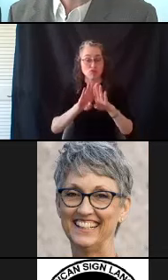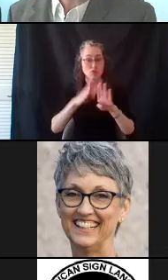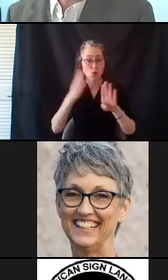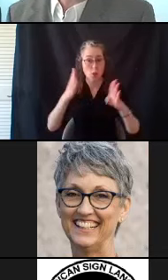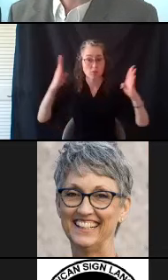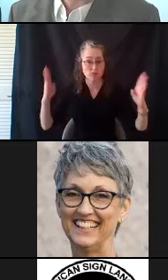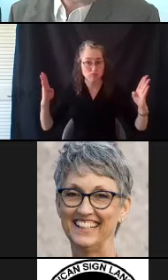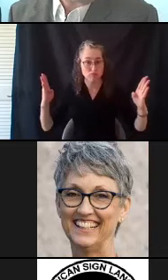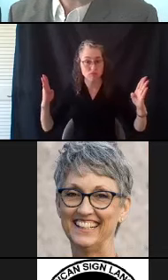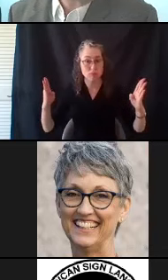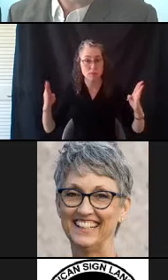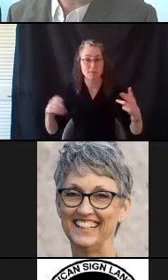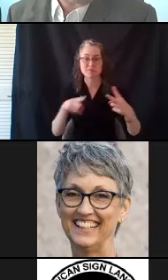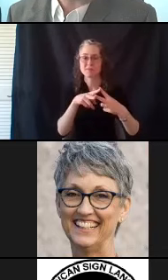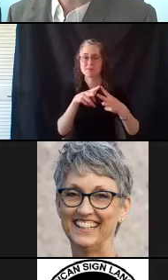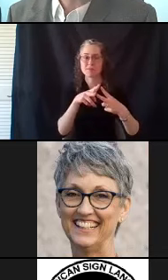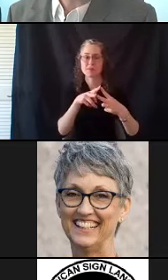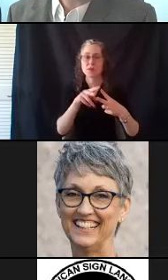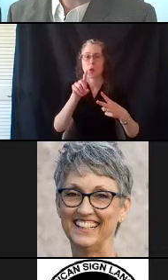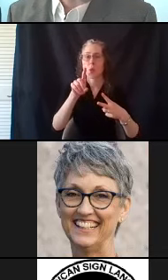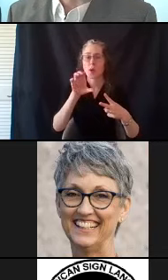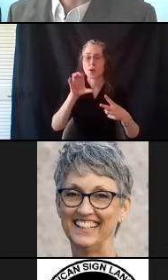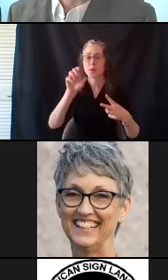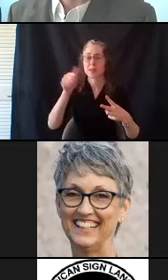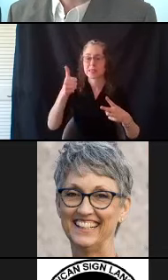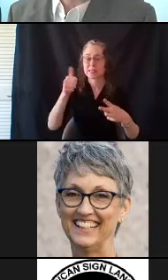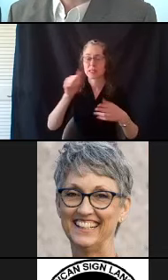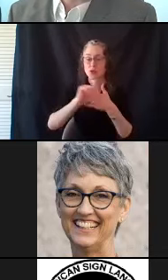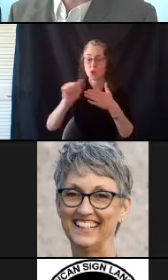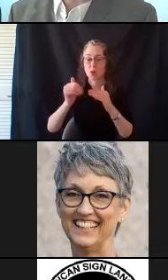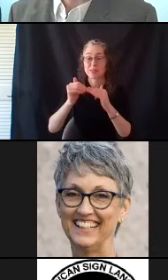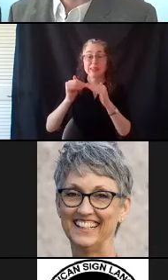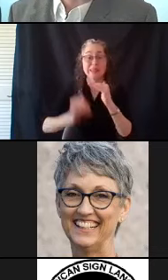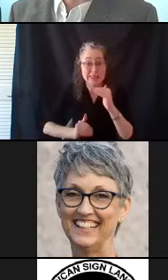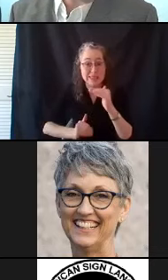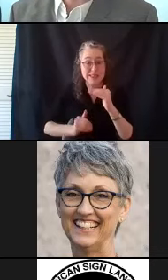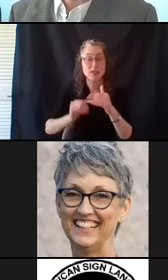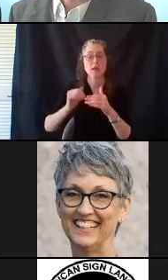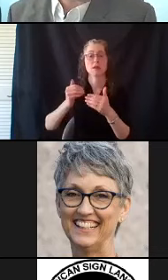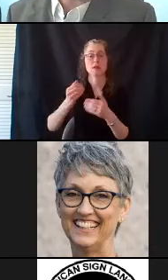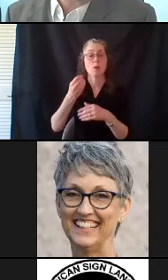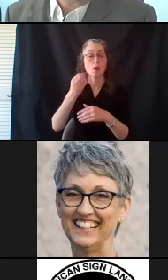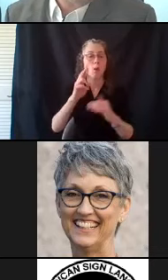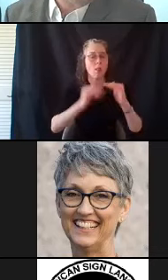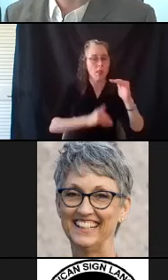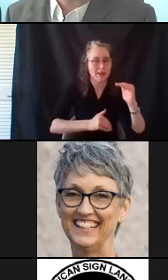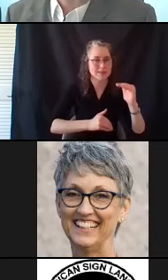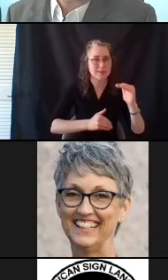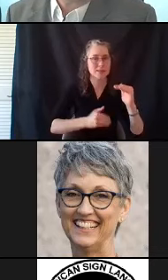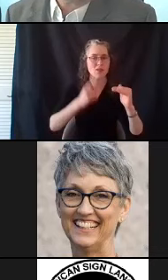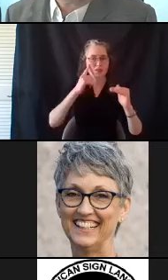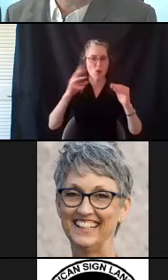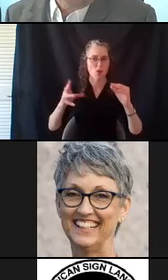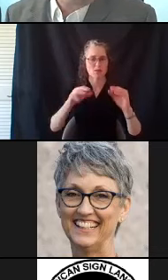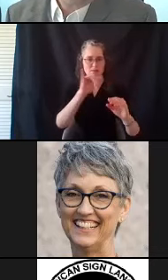That's going to be $110 or less than a new, or less on the new house built